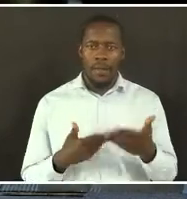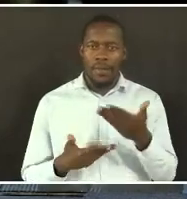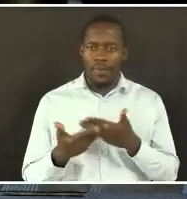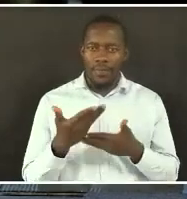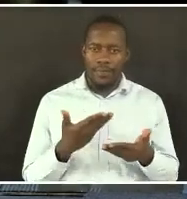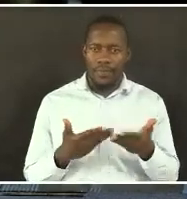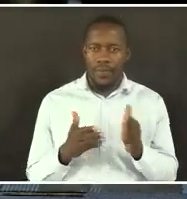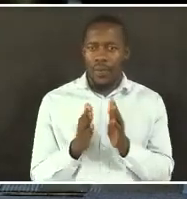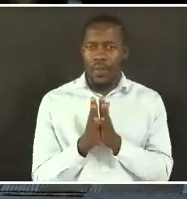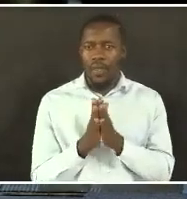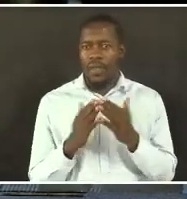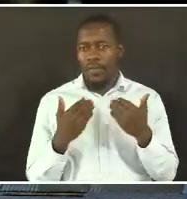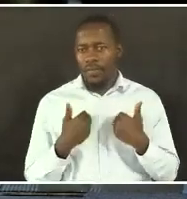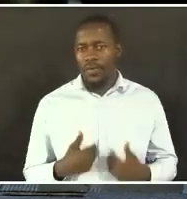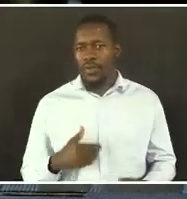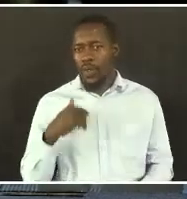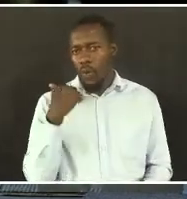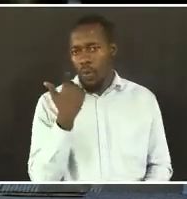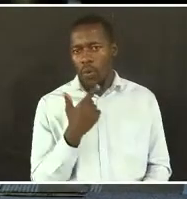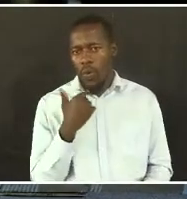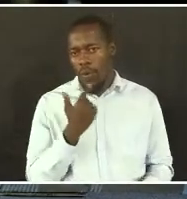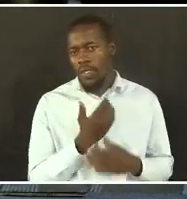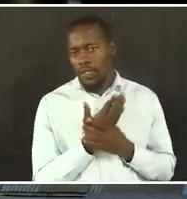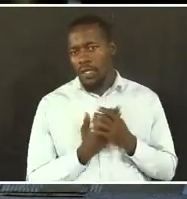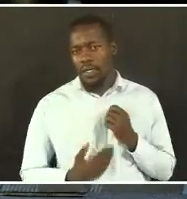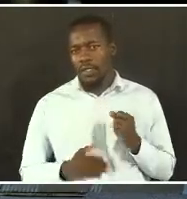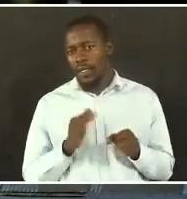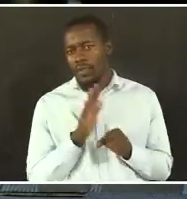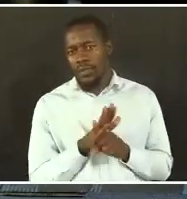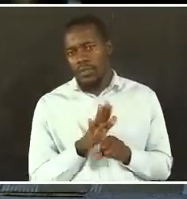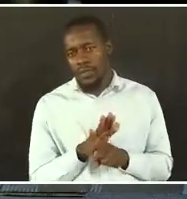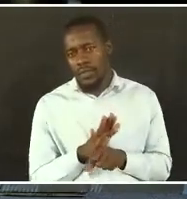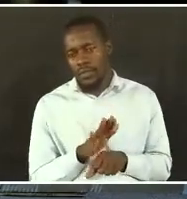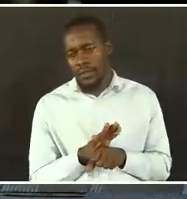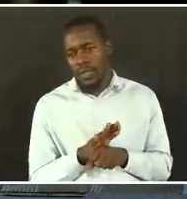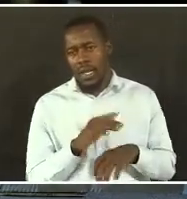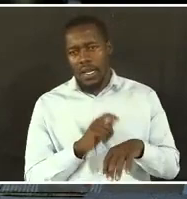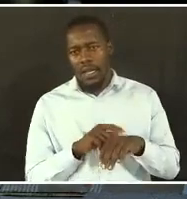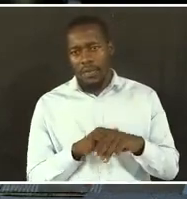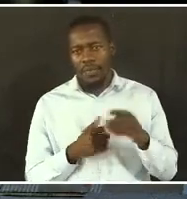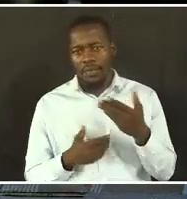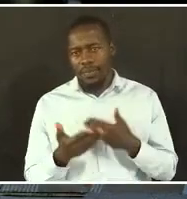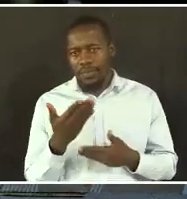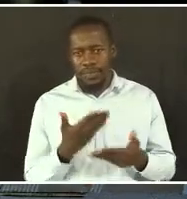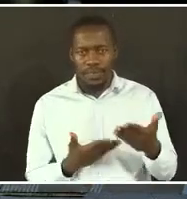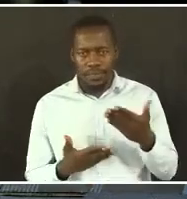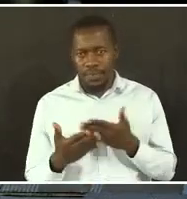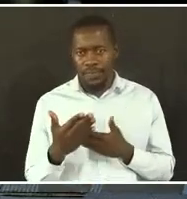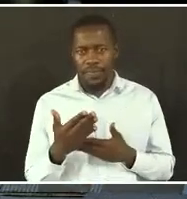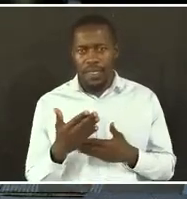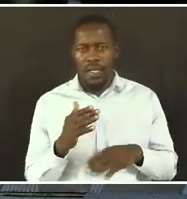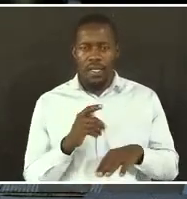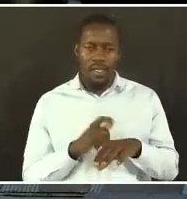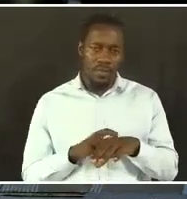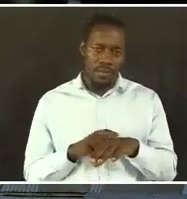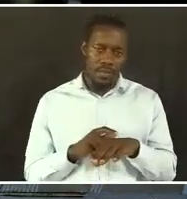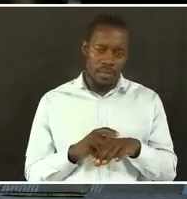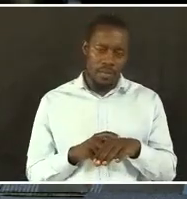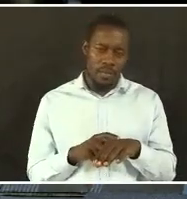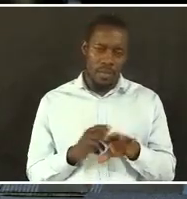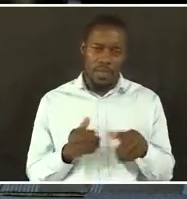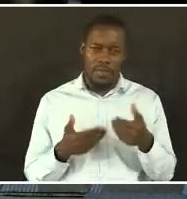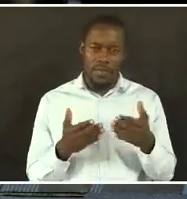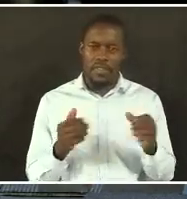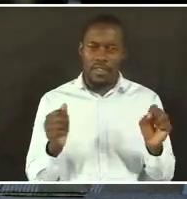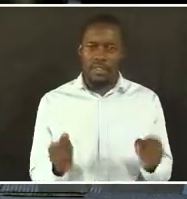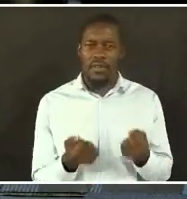not seeing life beyond where they are. So as you speak to them, as you give them that safe space